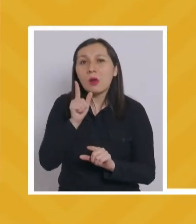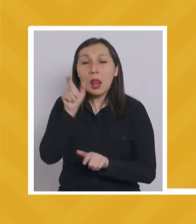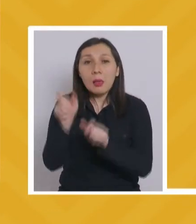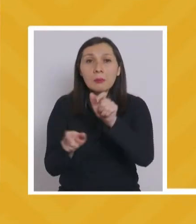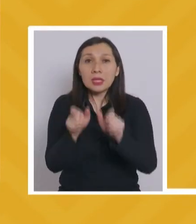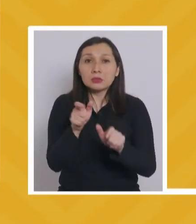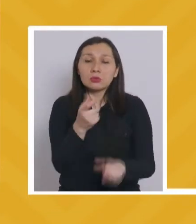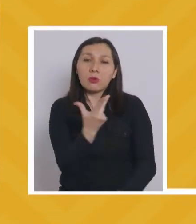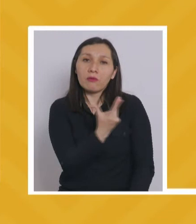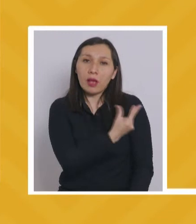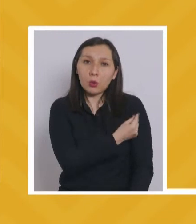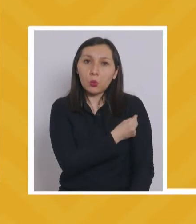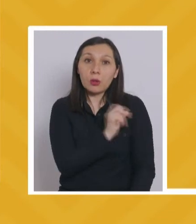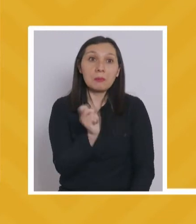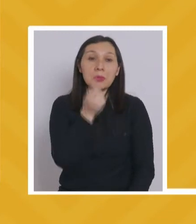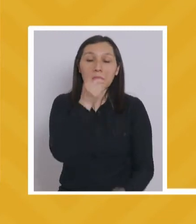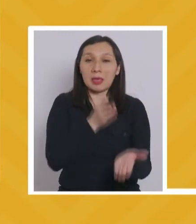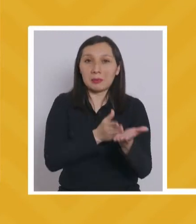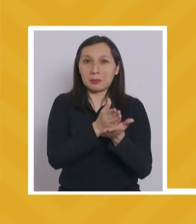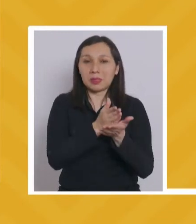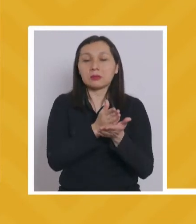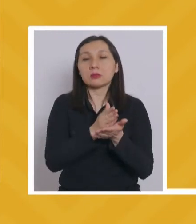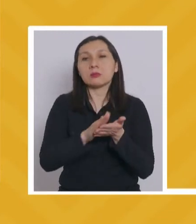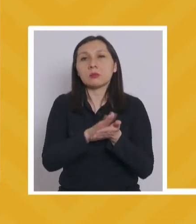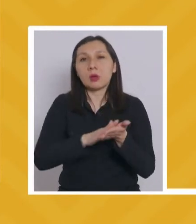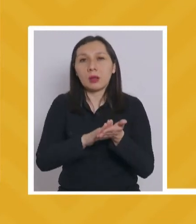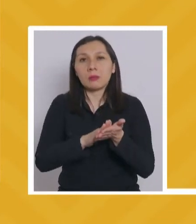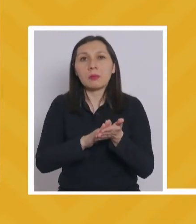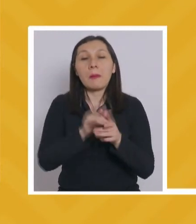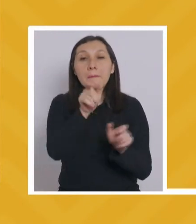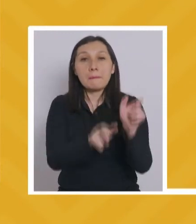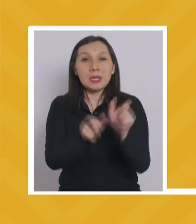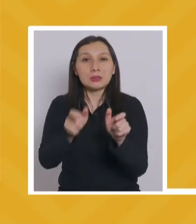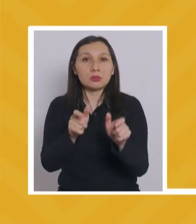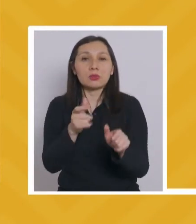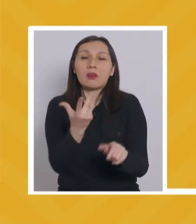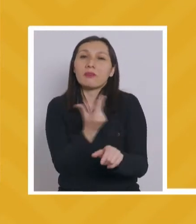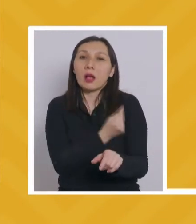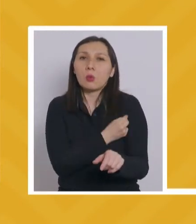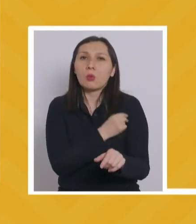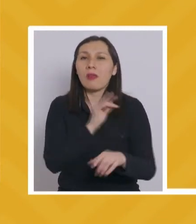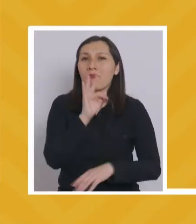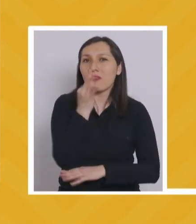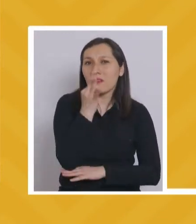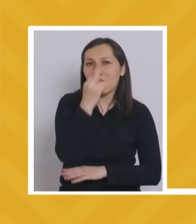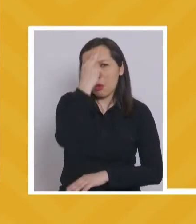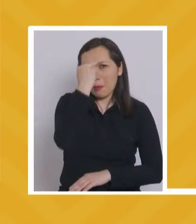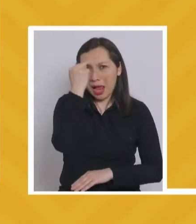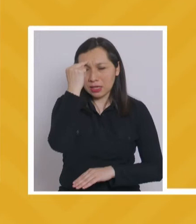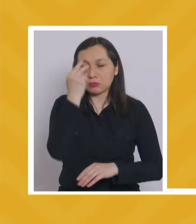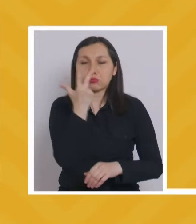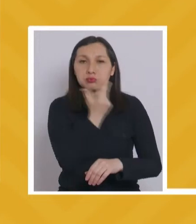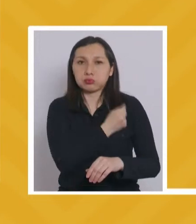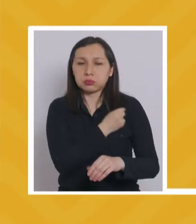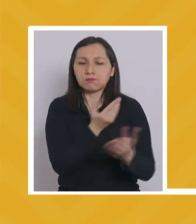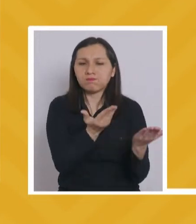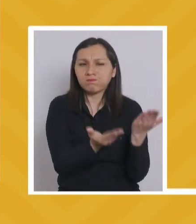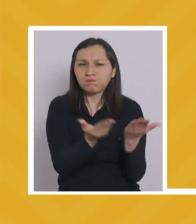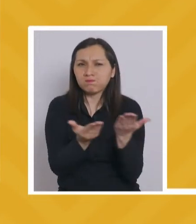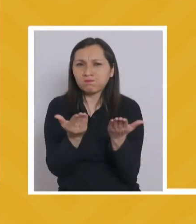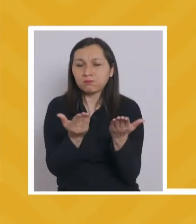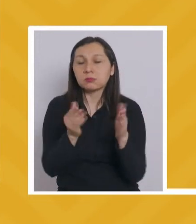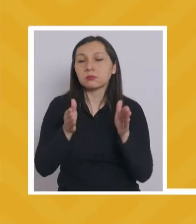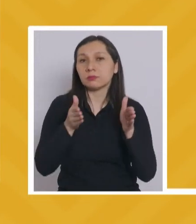it especially decreased in the people that were vaccinated early against COVID,